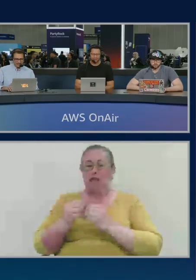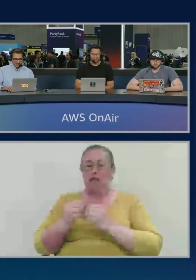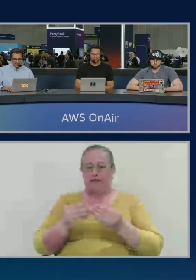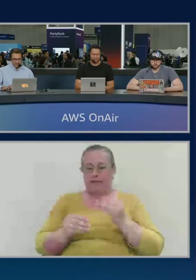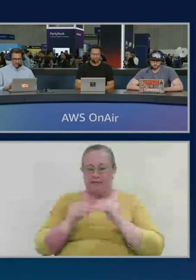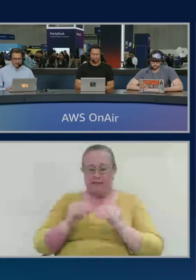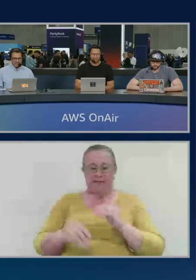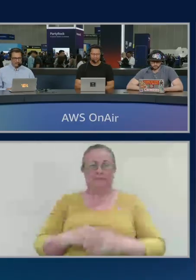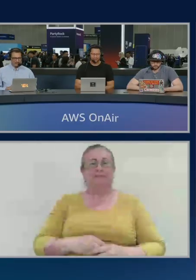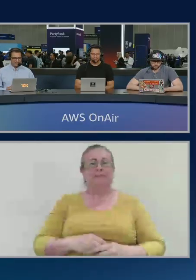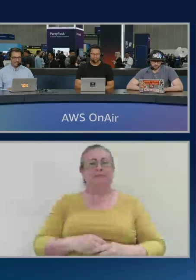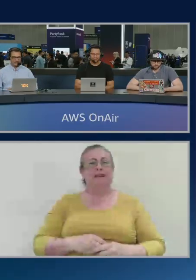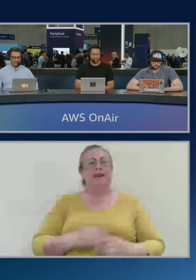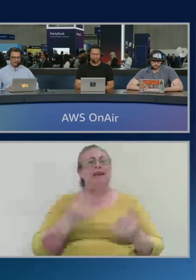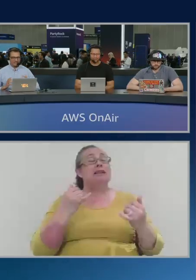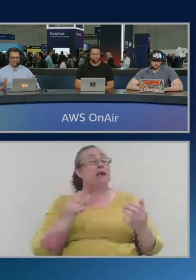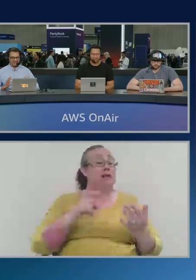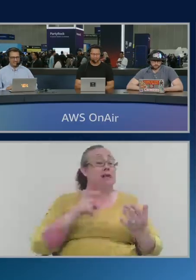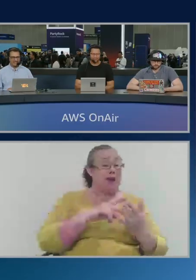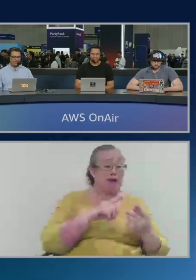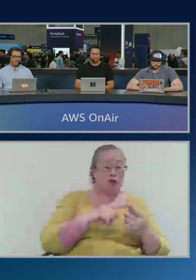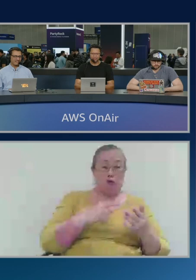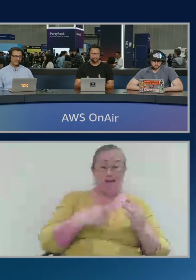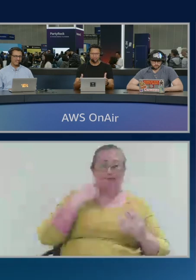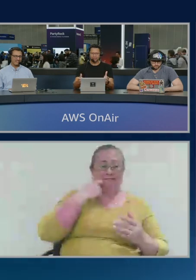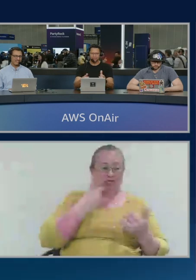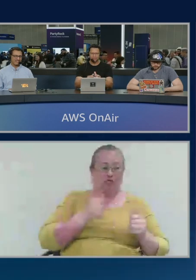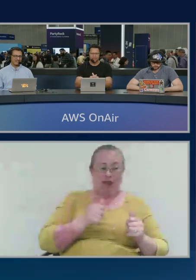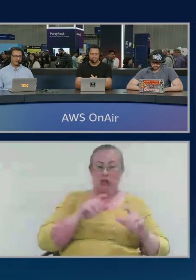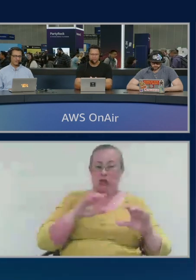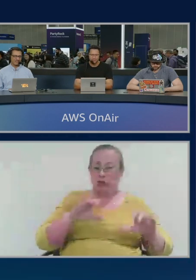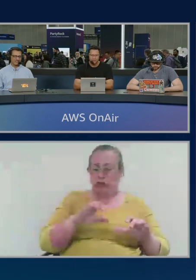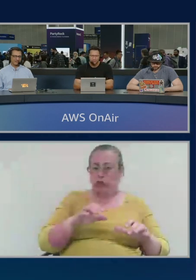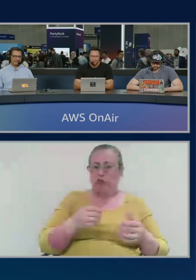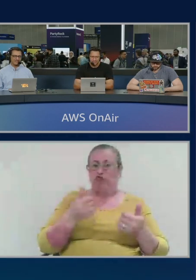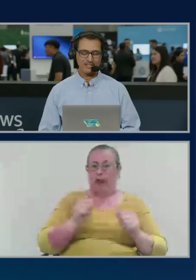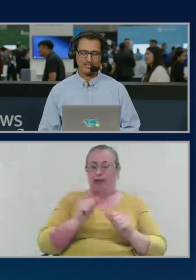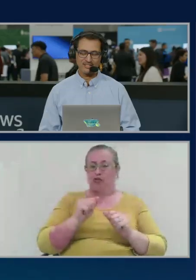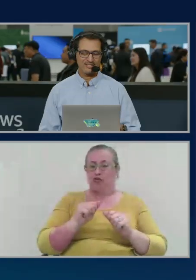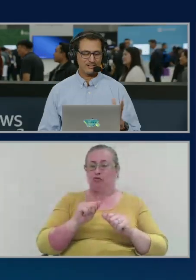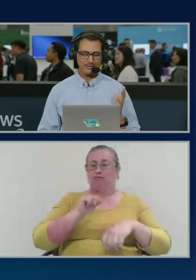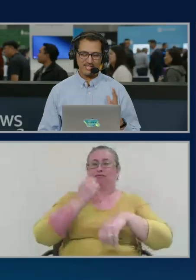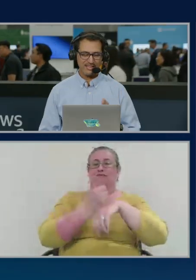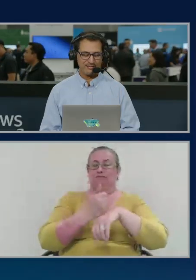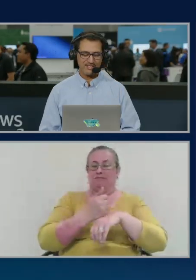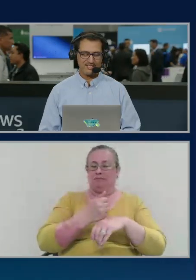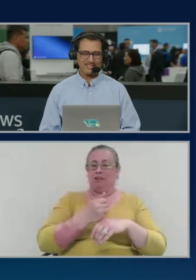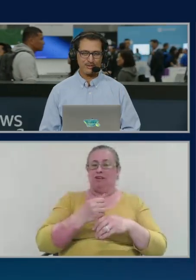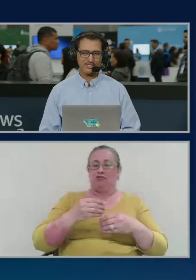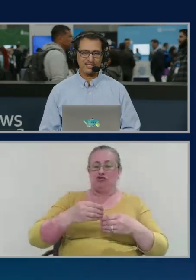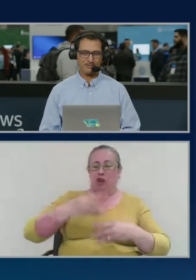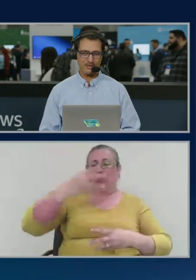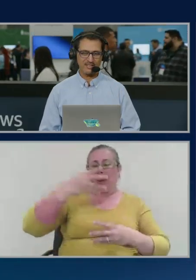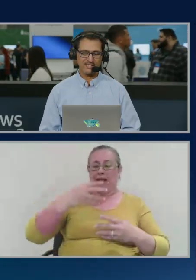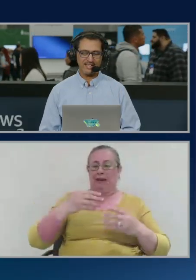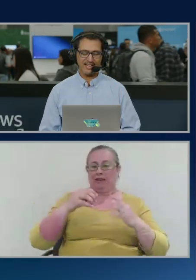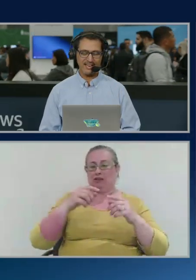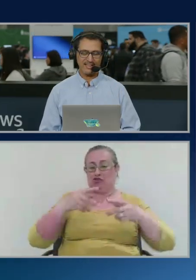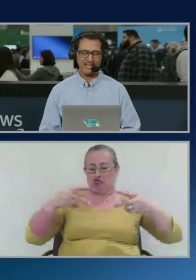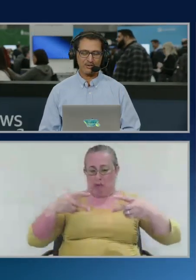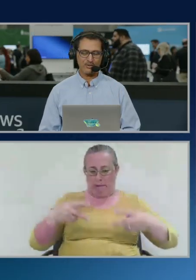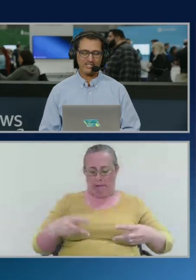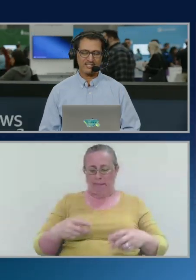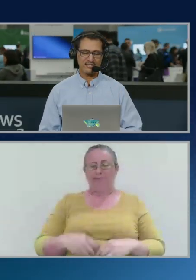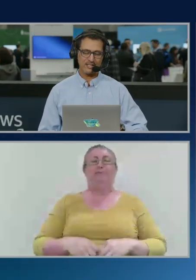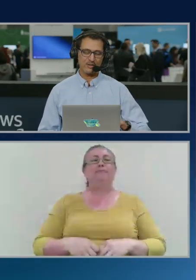Now let's get back to what we were trying to do. We were essentially trying to generate a Glue Spark script. Yes. So we gave Q this input,